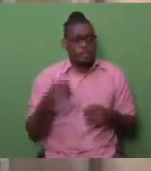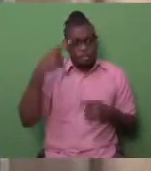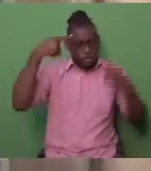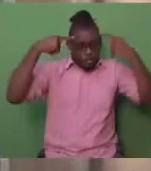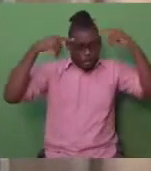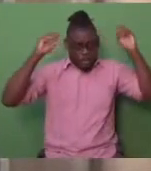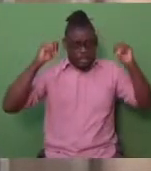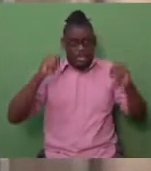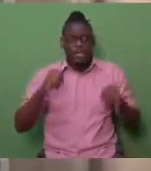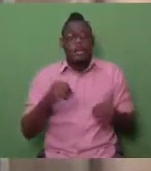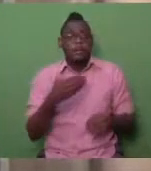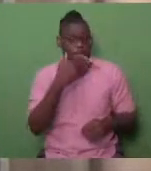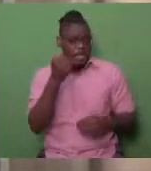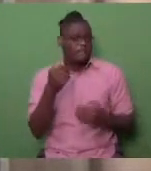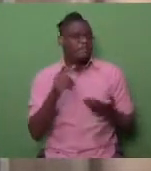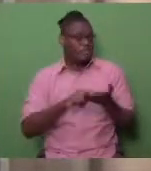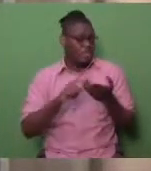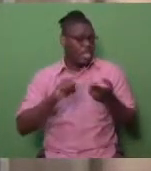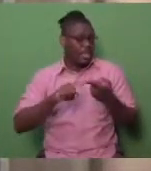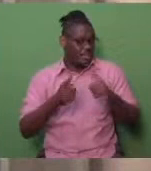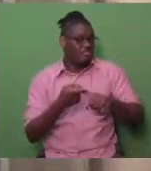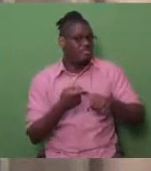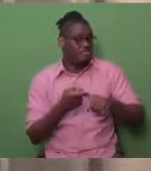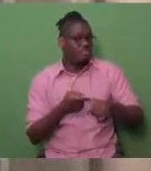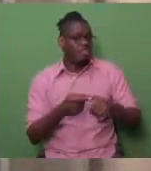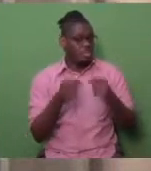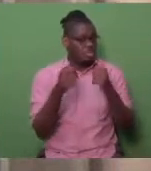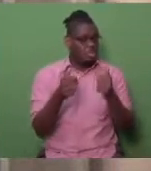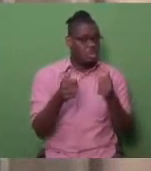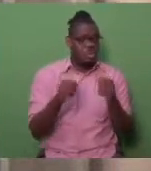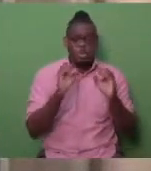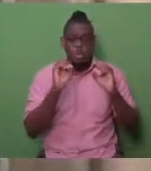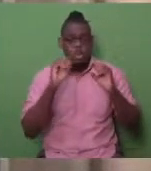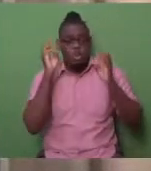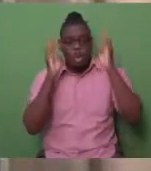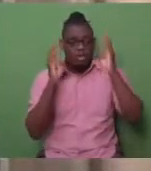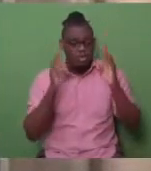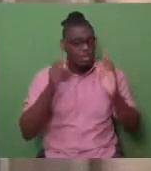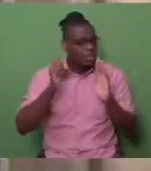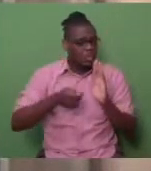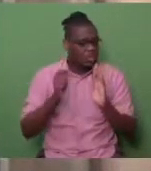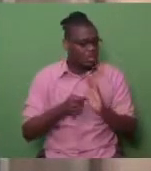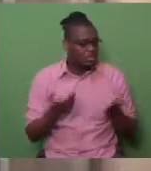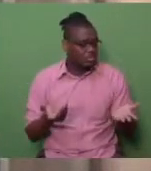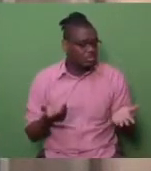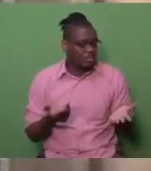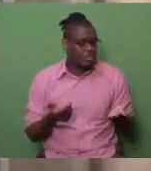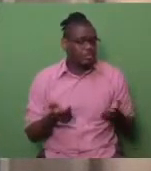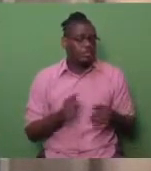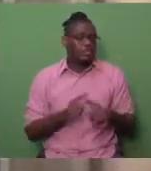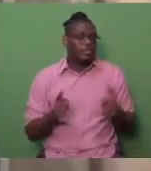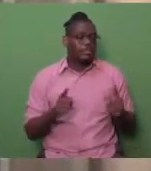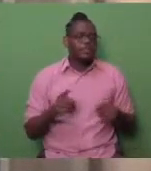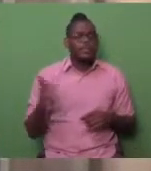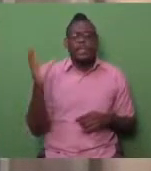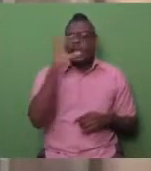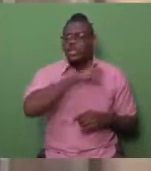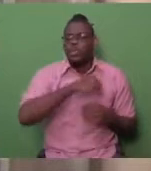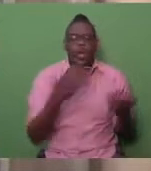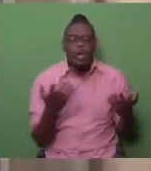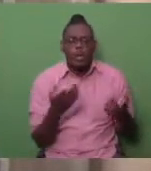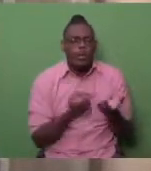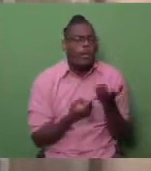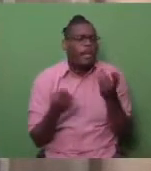well. As fate would have it, that board is headed by the Prime Minister's personal lawyer. He's also resilient and doing very well.